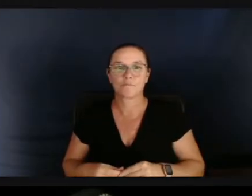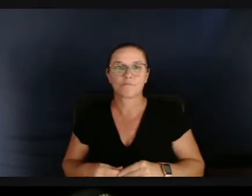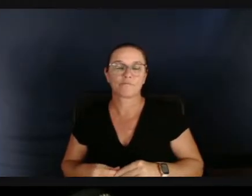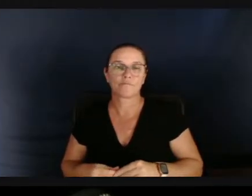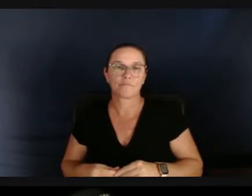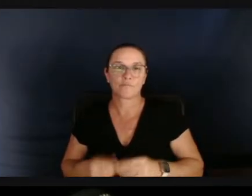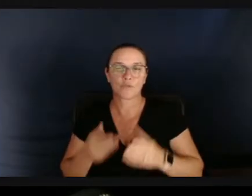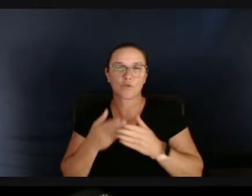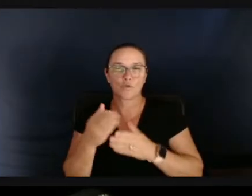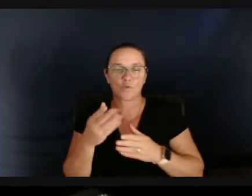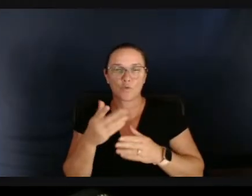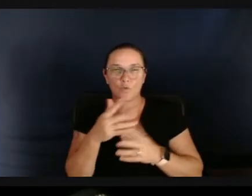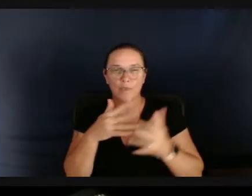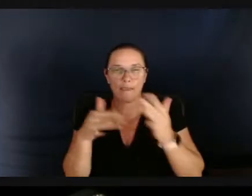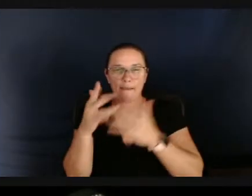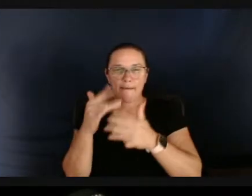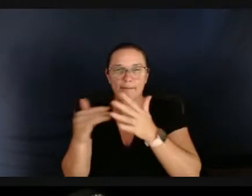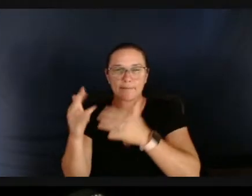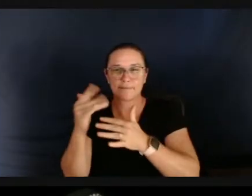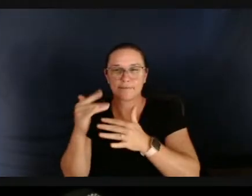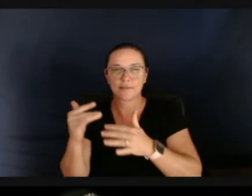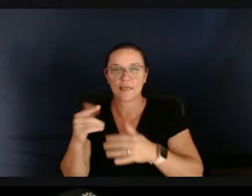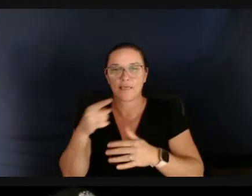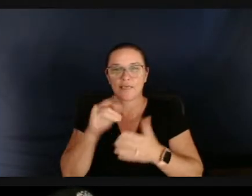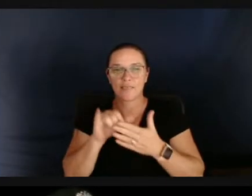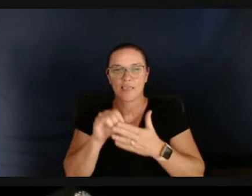This is the south vent.